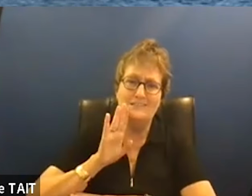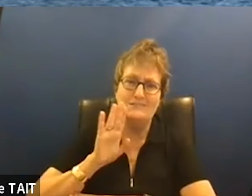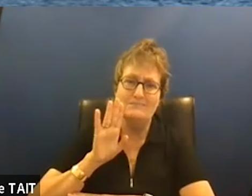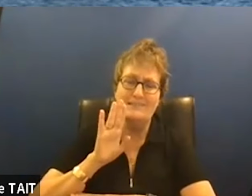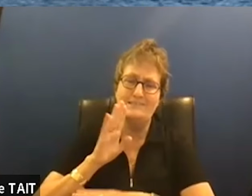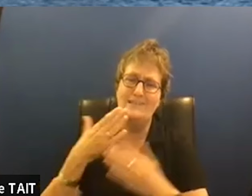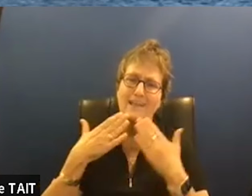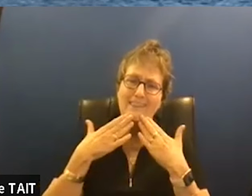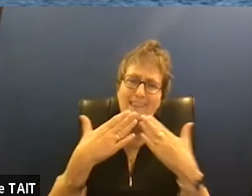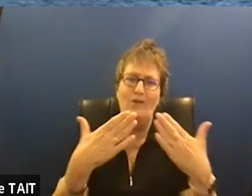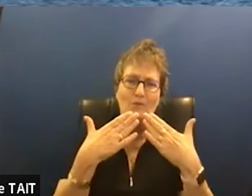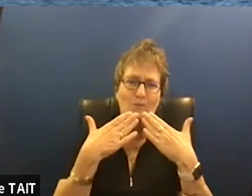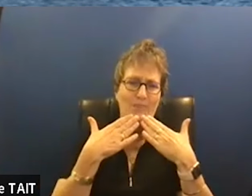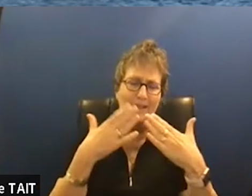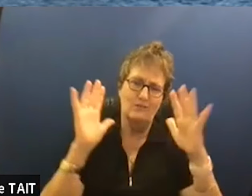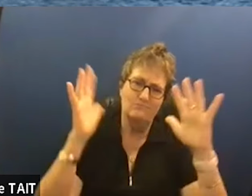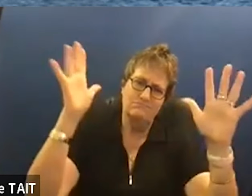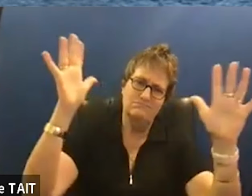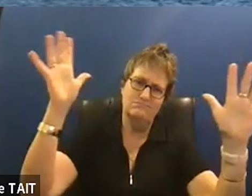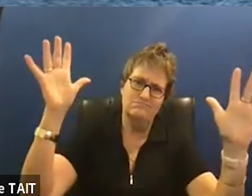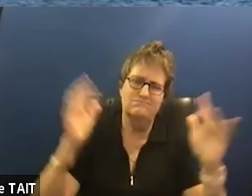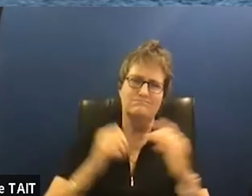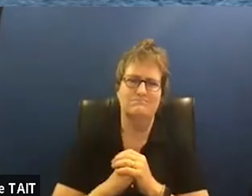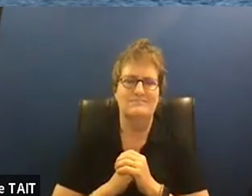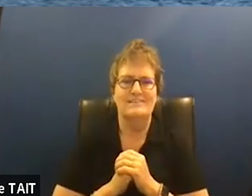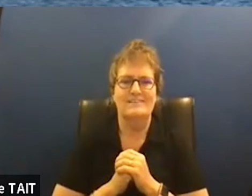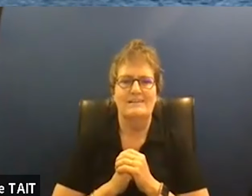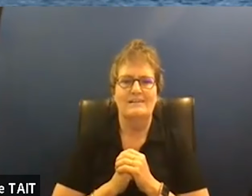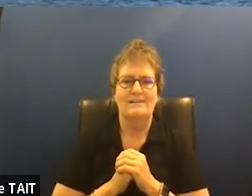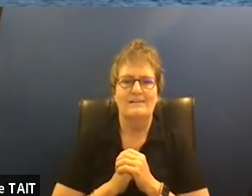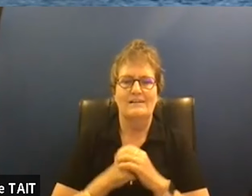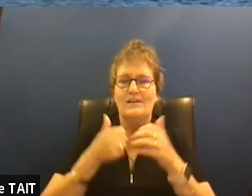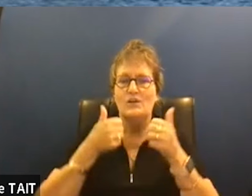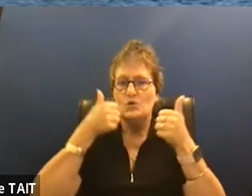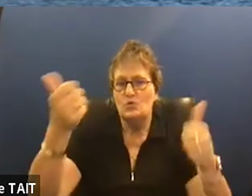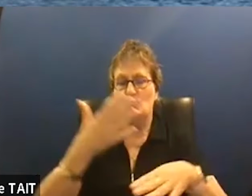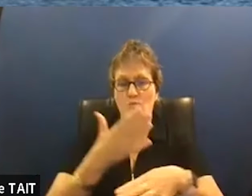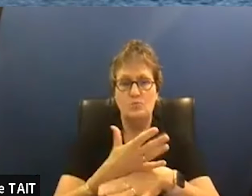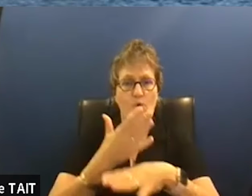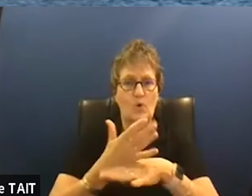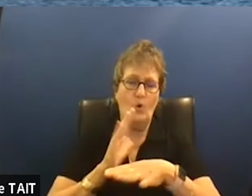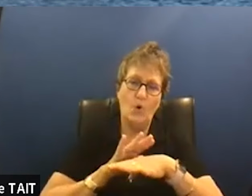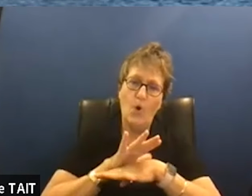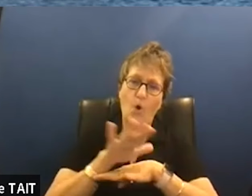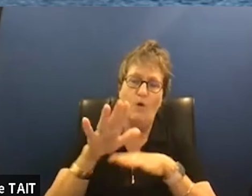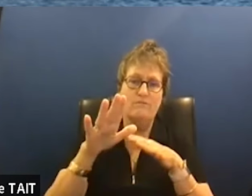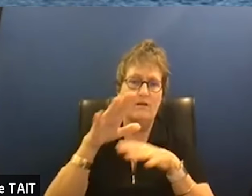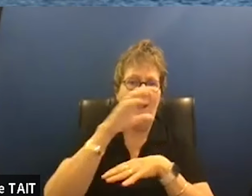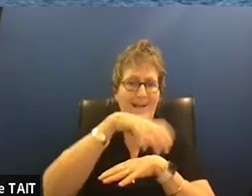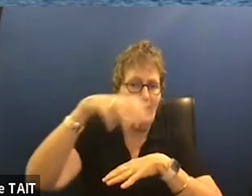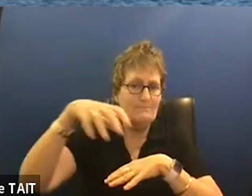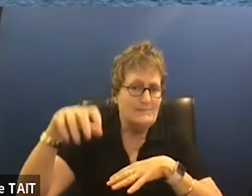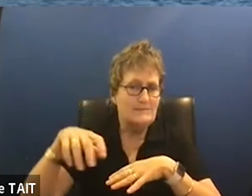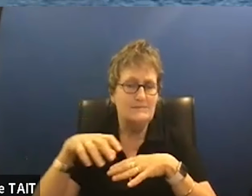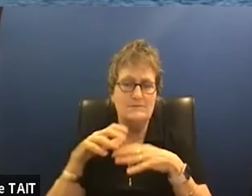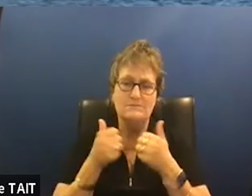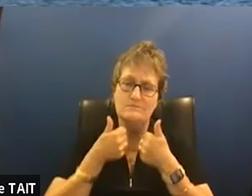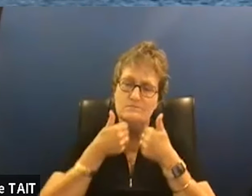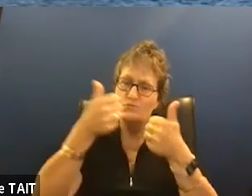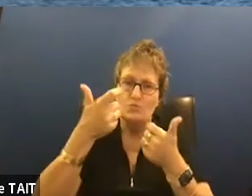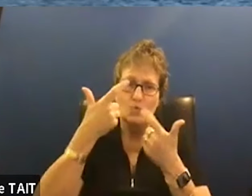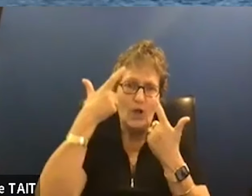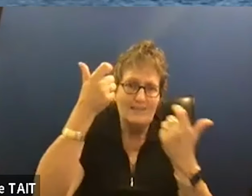thank you all again and give you a hand. Such great work being done across campus, so many great ideas.